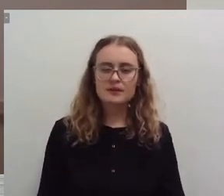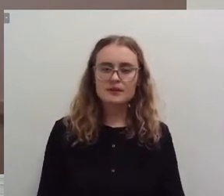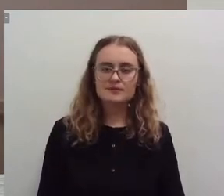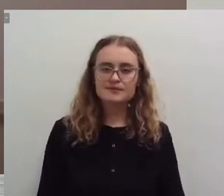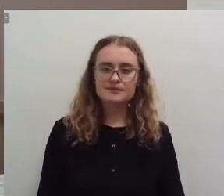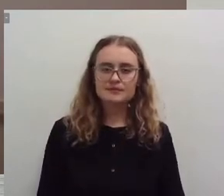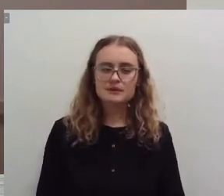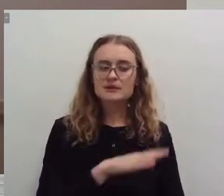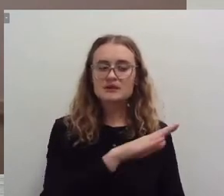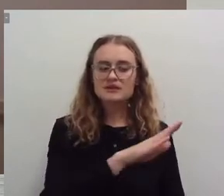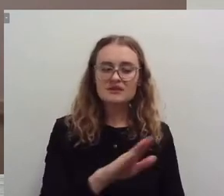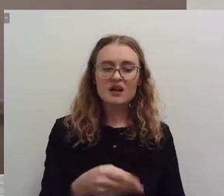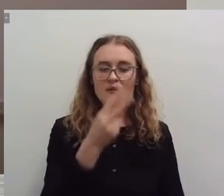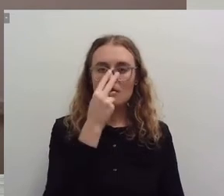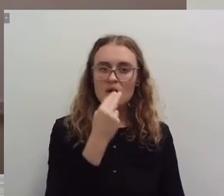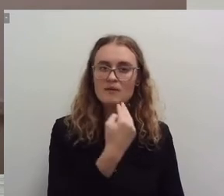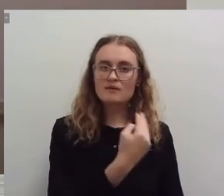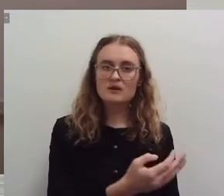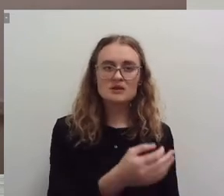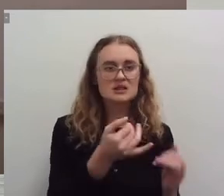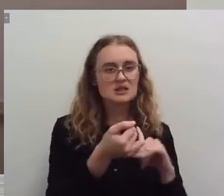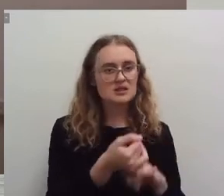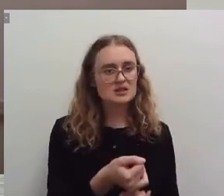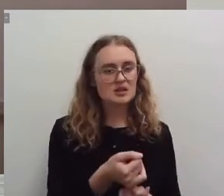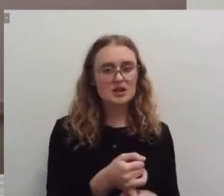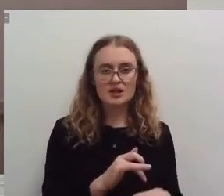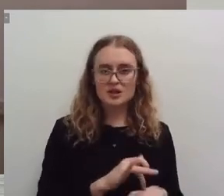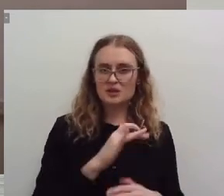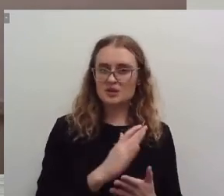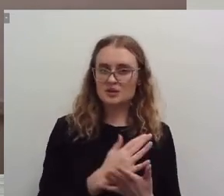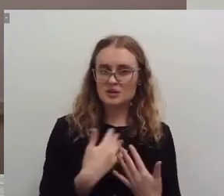with the background of child protection,